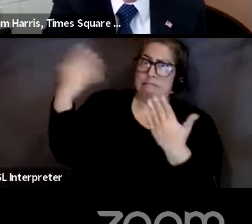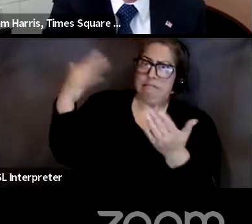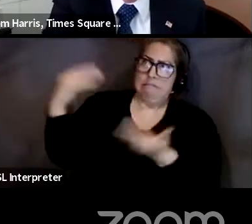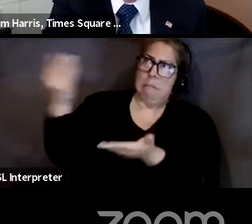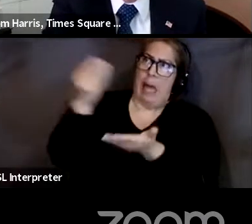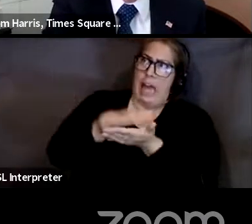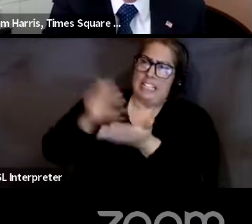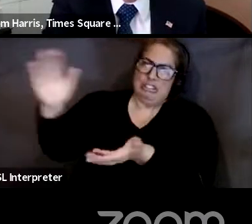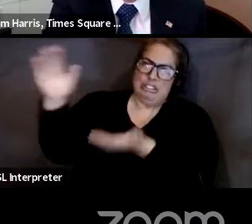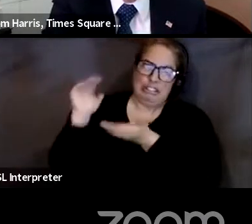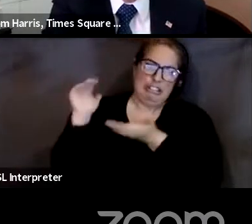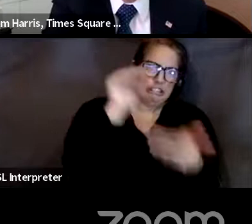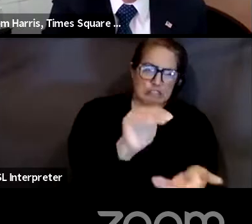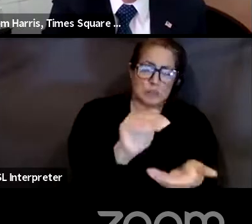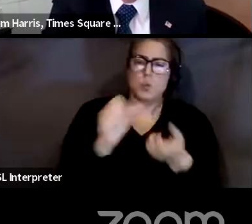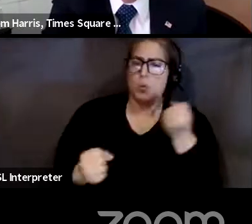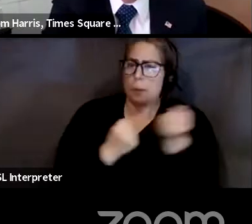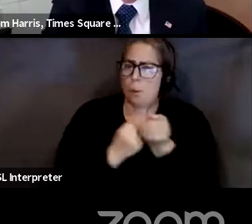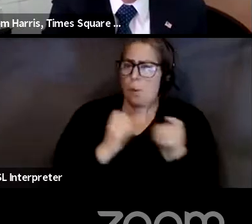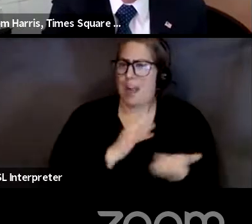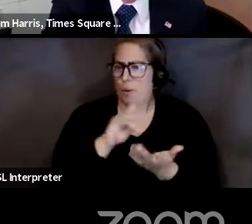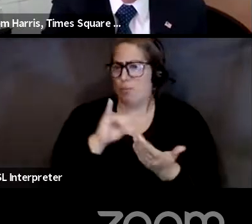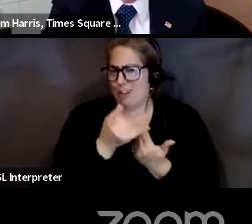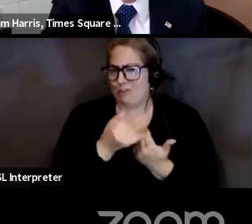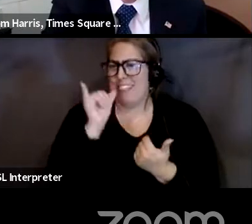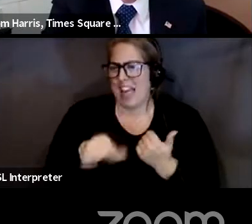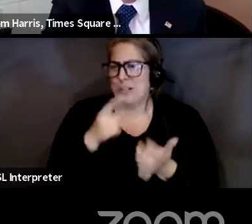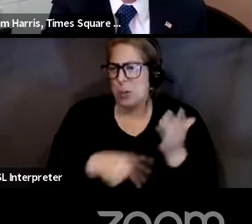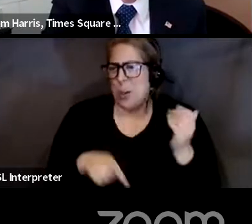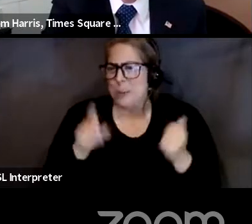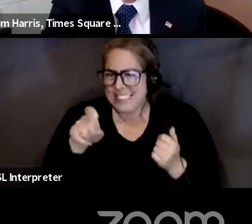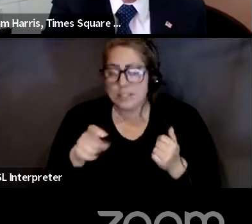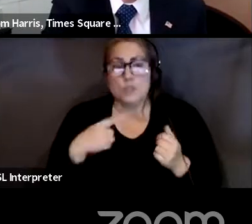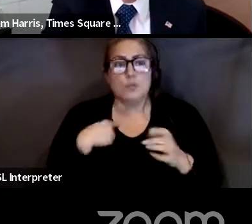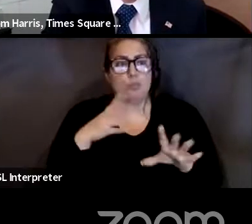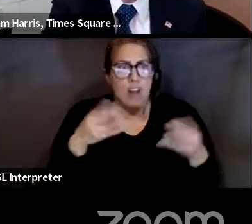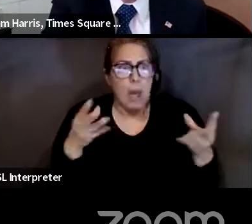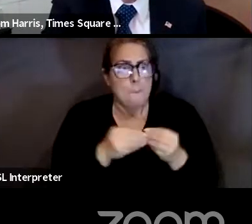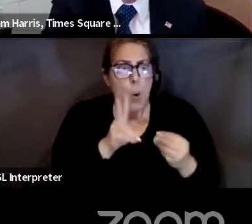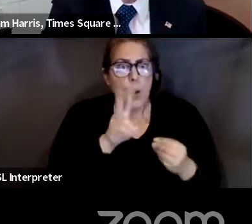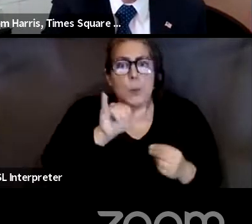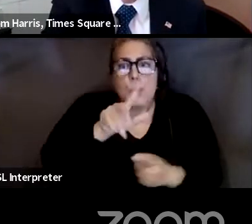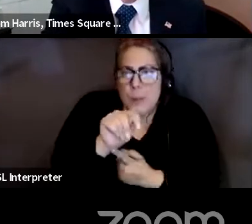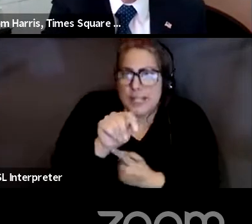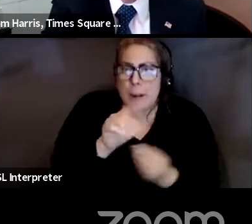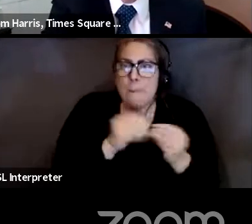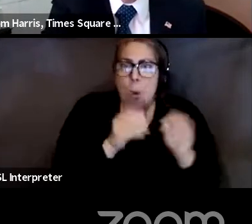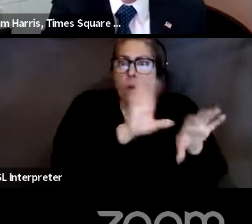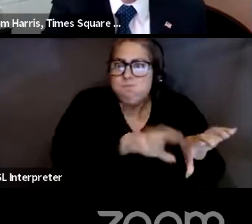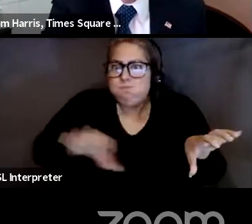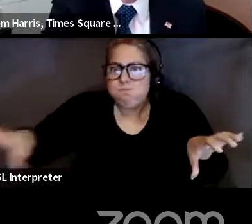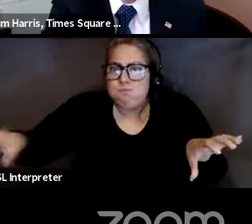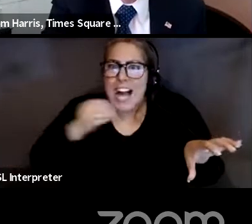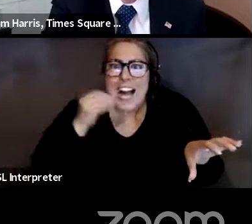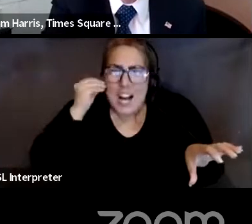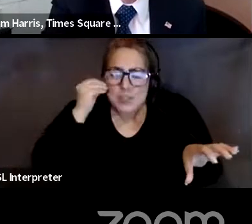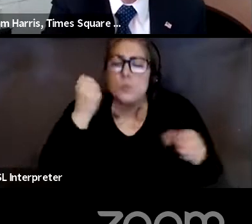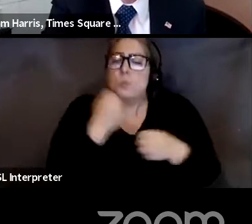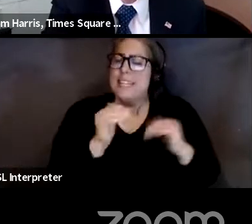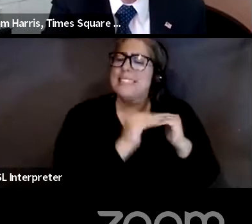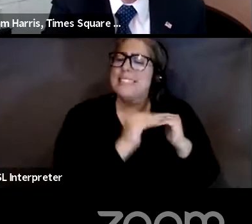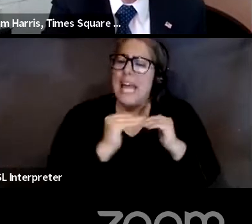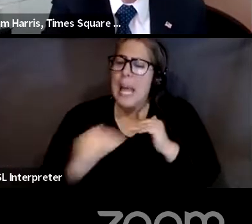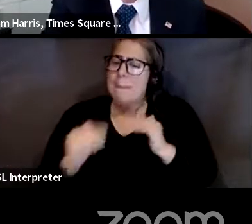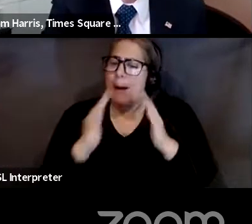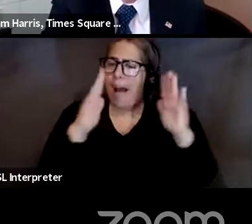come in and support these projects so that we can have a lot more units and meet the needs of housing unstable individuals in New York City